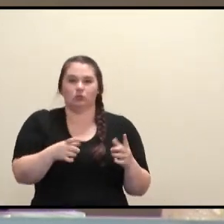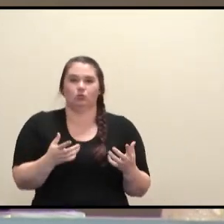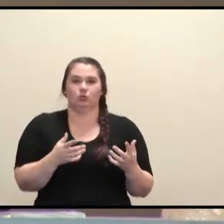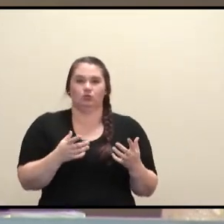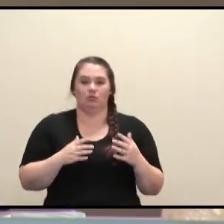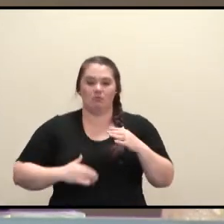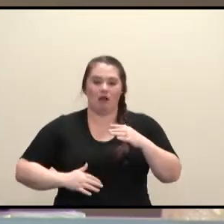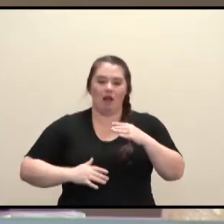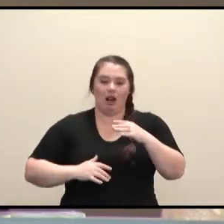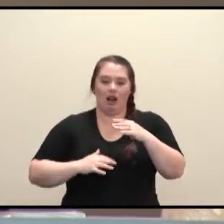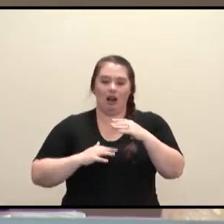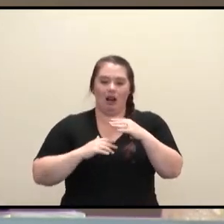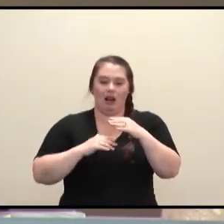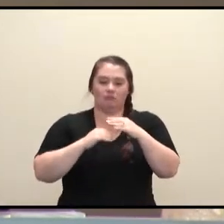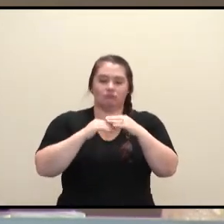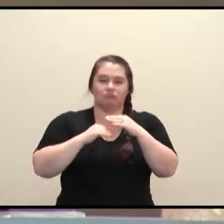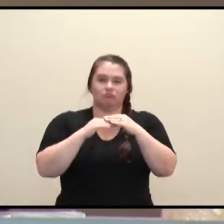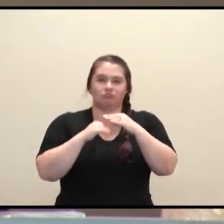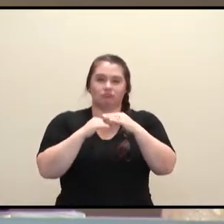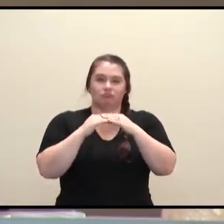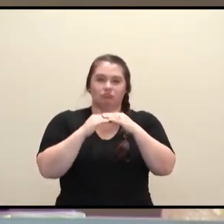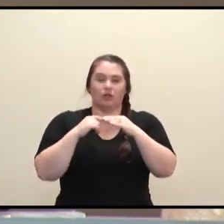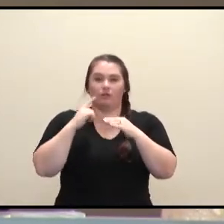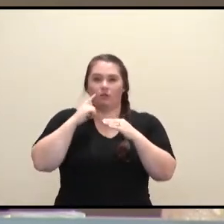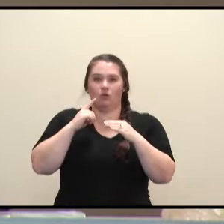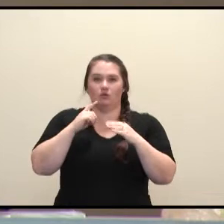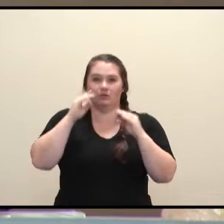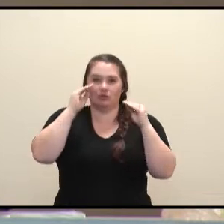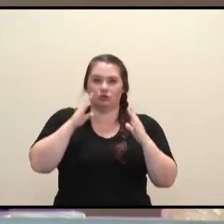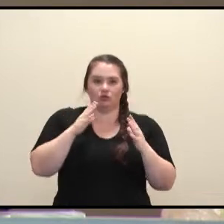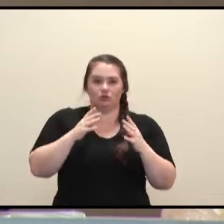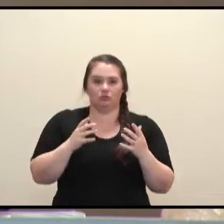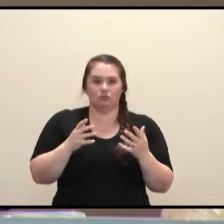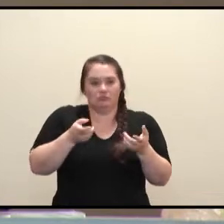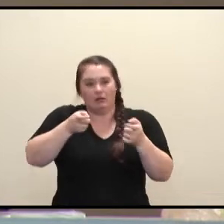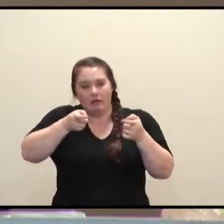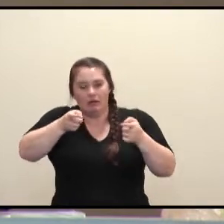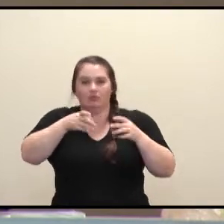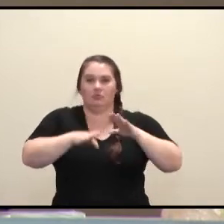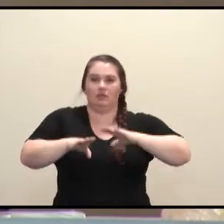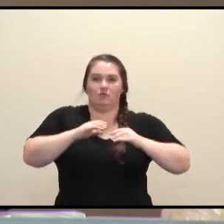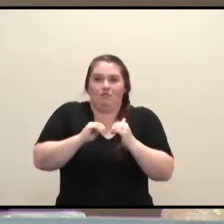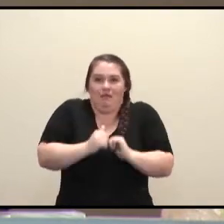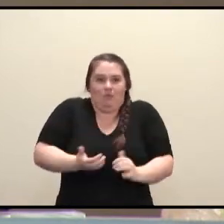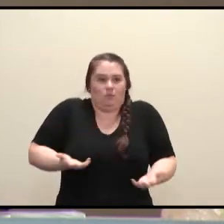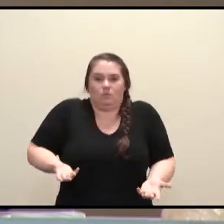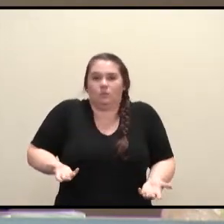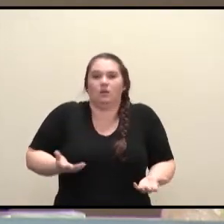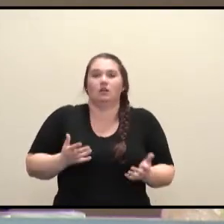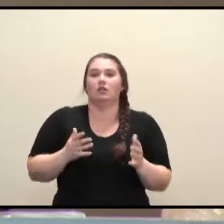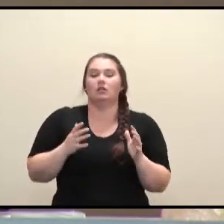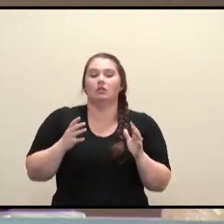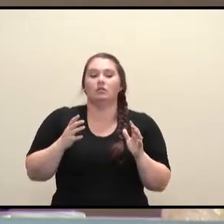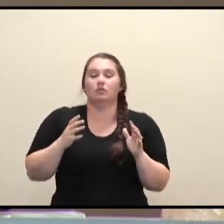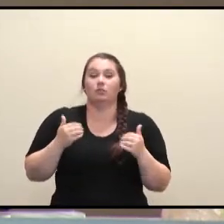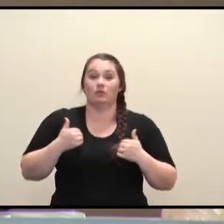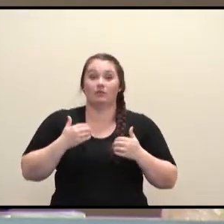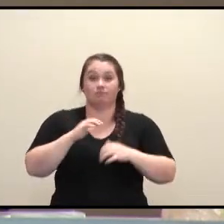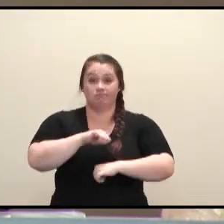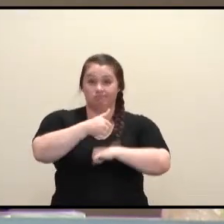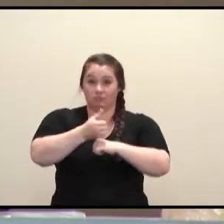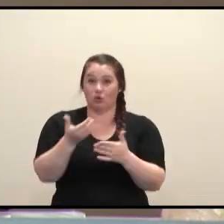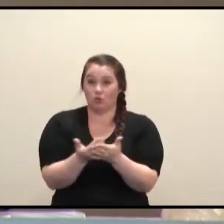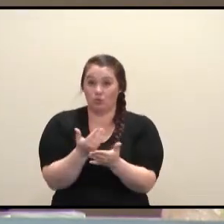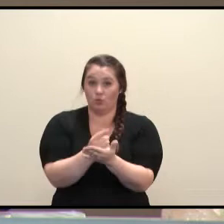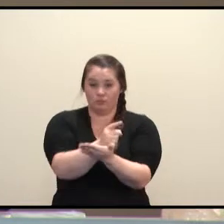new teachers to manage behavior as quickly as they can. And so we're planning a new one-week behavior boot